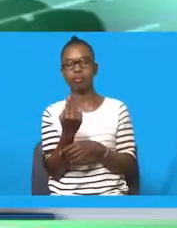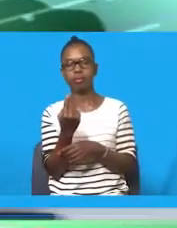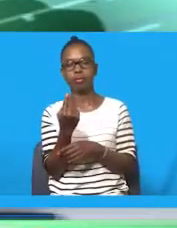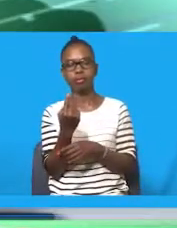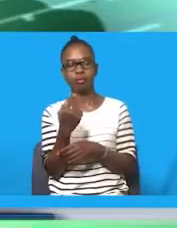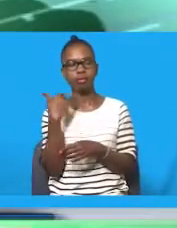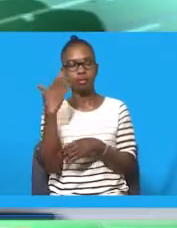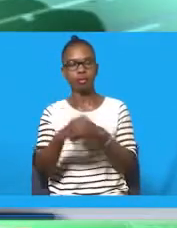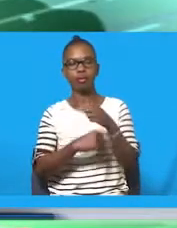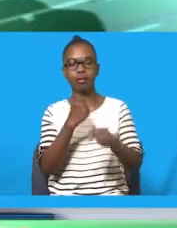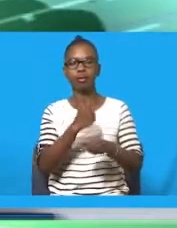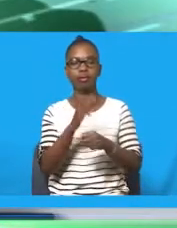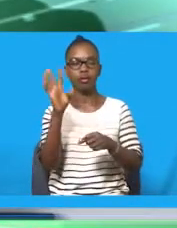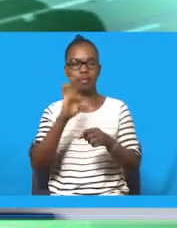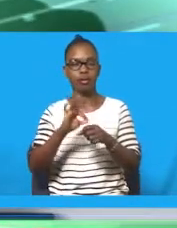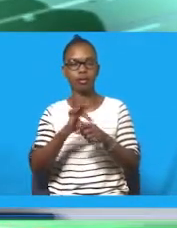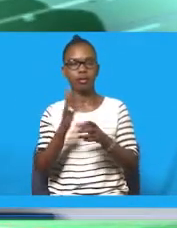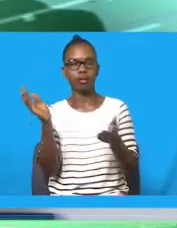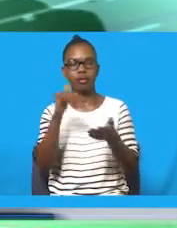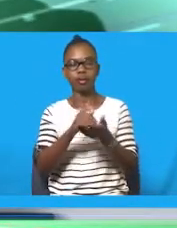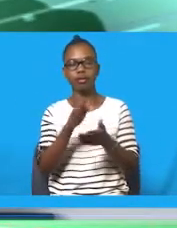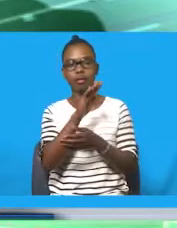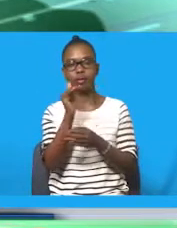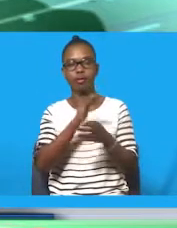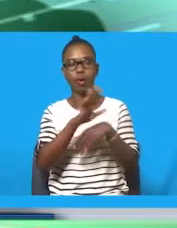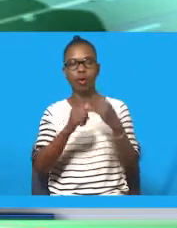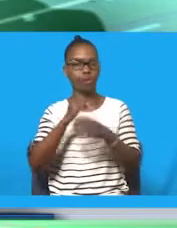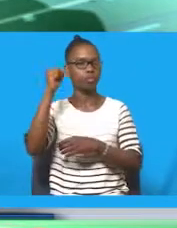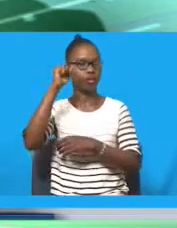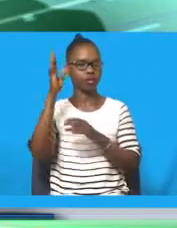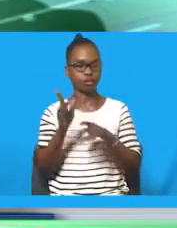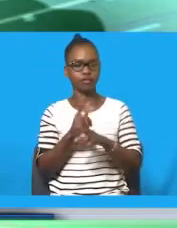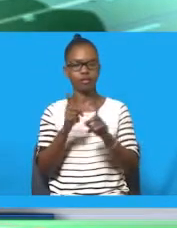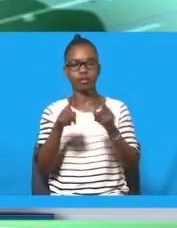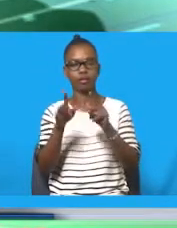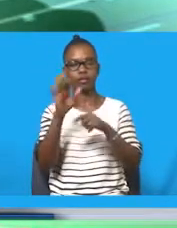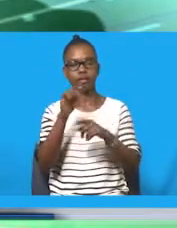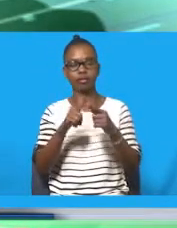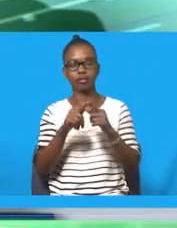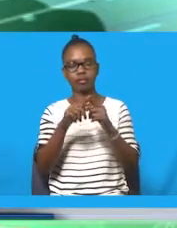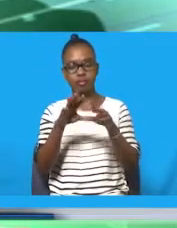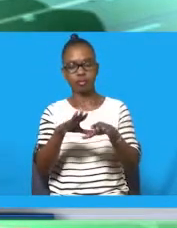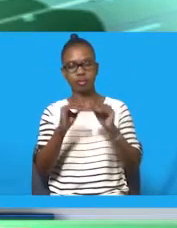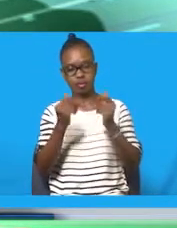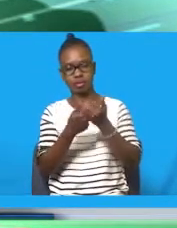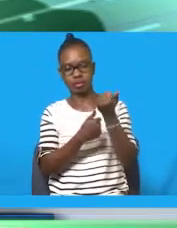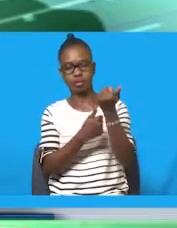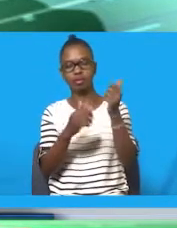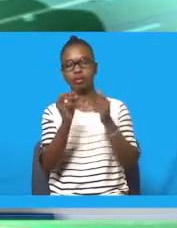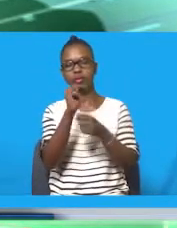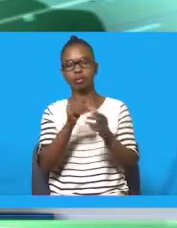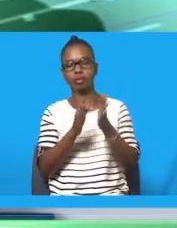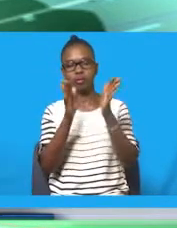yiero maduong' mar higa manyien. Omedo kokwayo josiasa mawuok e gwenge goeko mondo oyie osir Lwedo Ogai